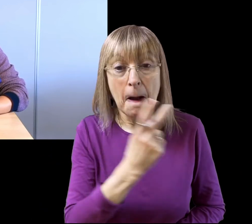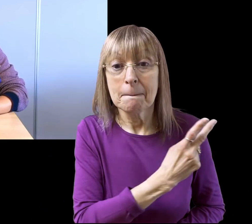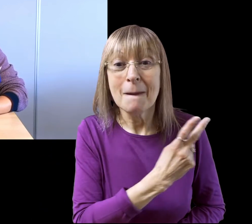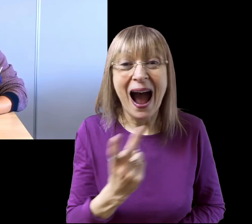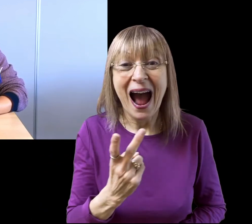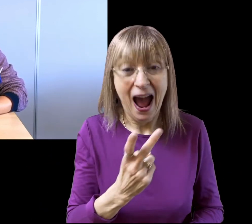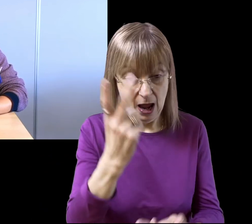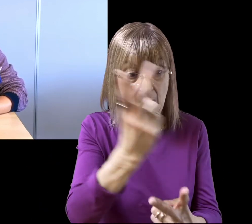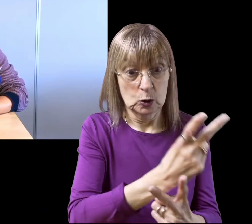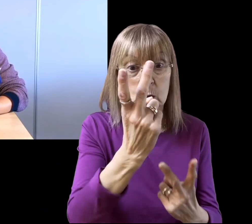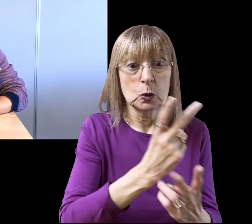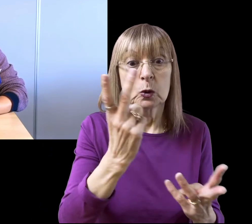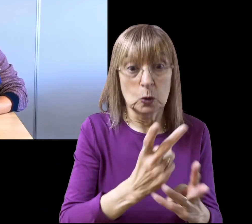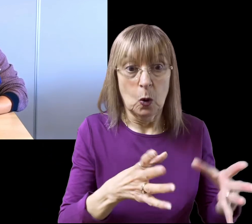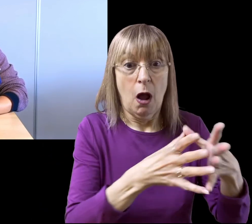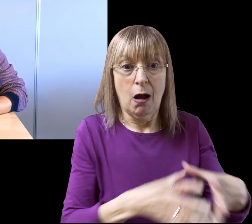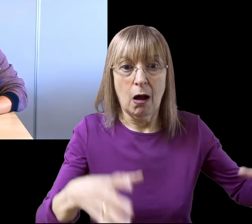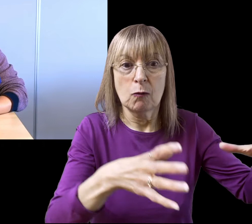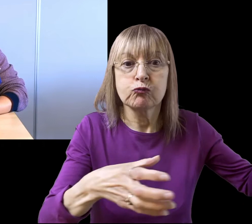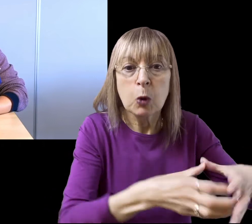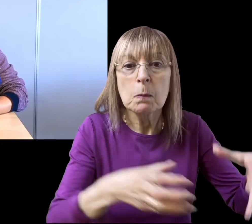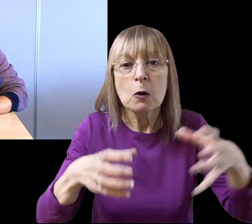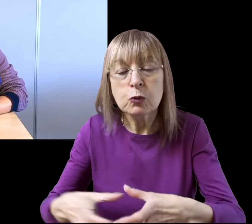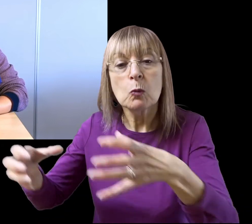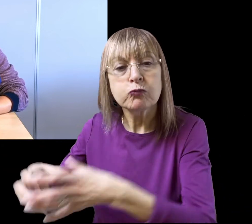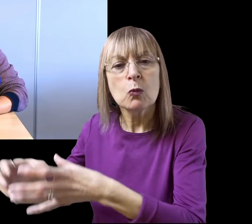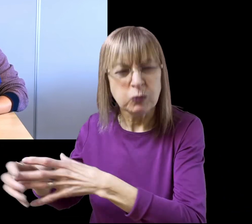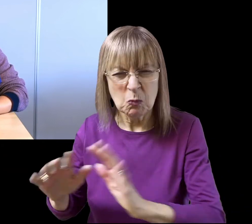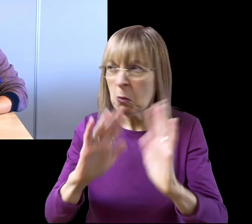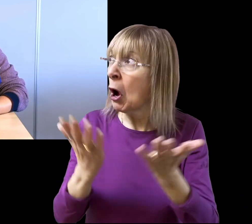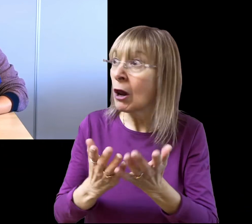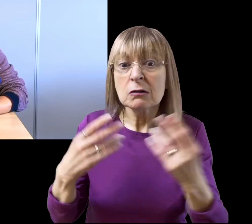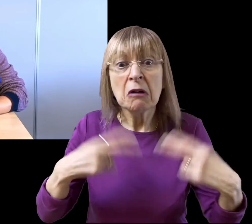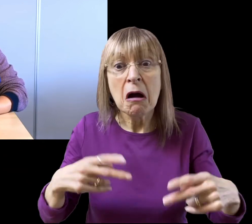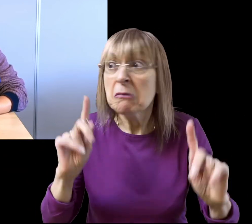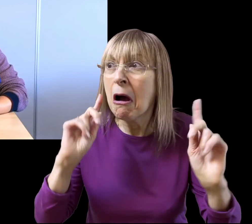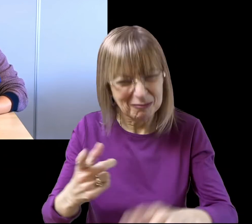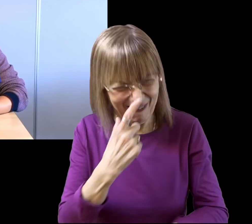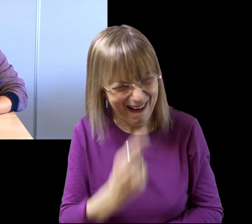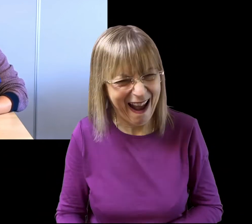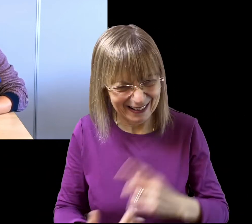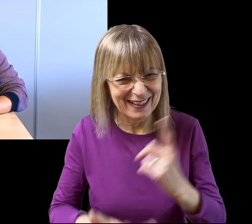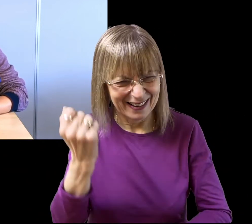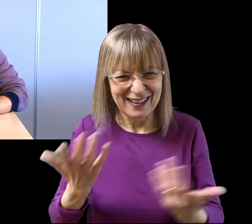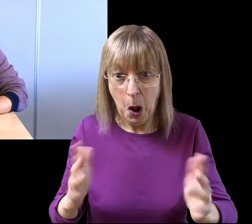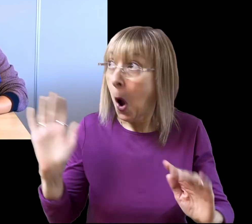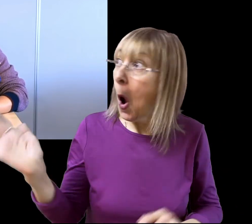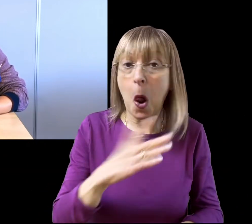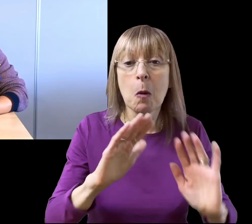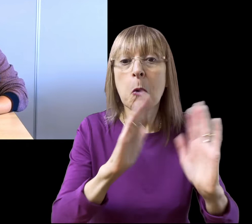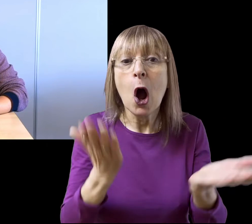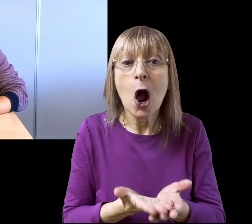these pairs and group into threes. You can do this part with relative ease. Not a problem on earth this dance can't fix, with